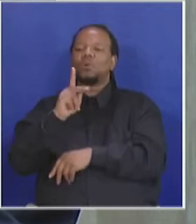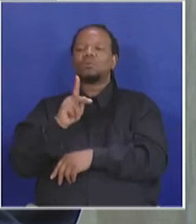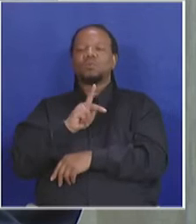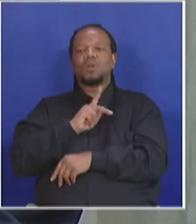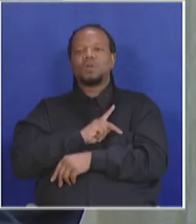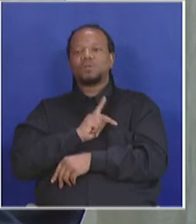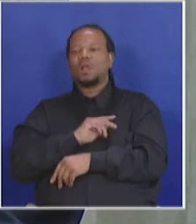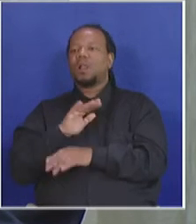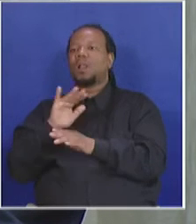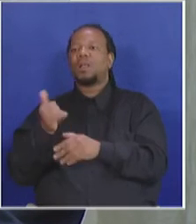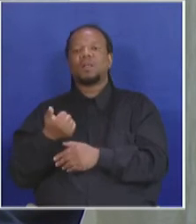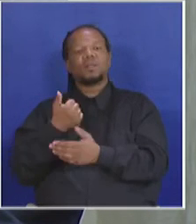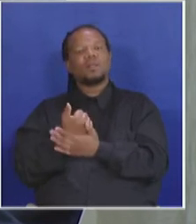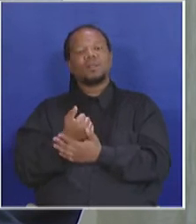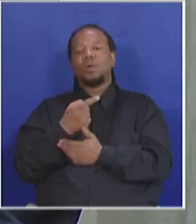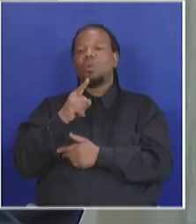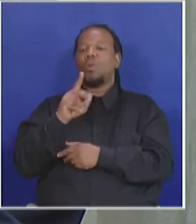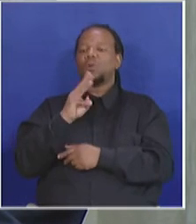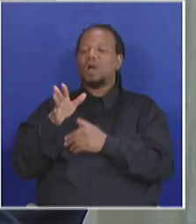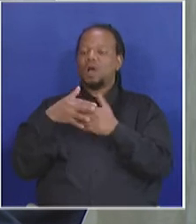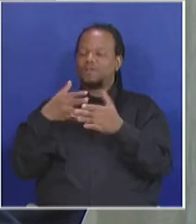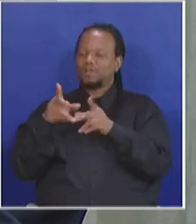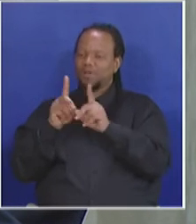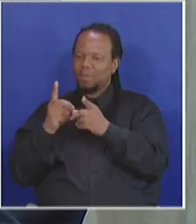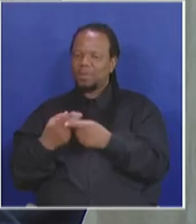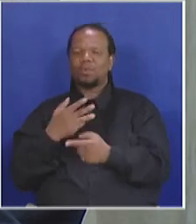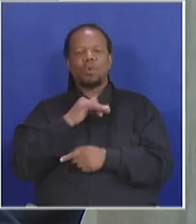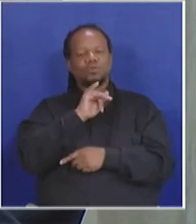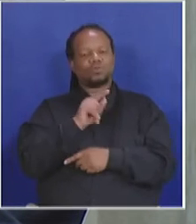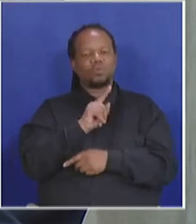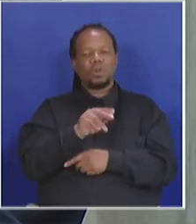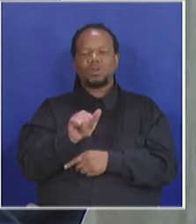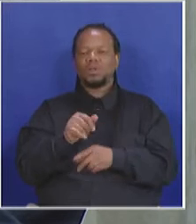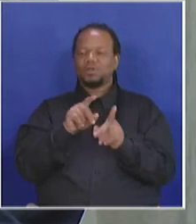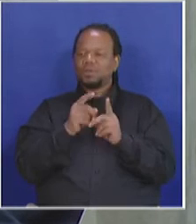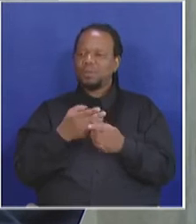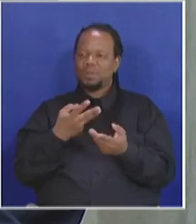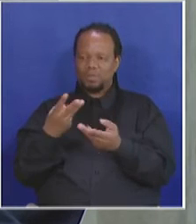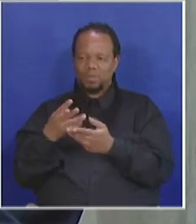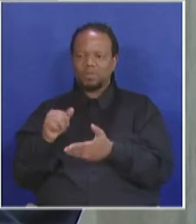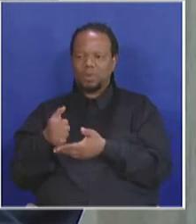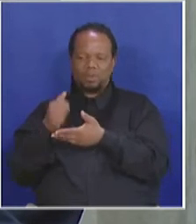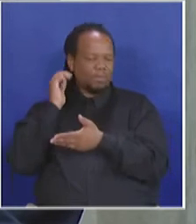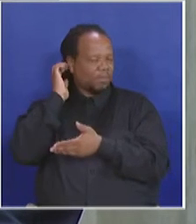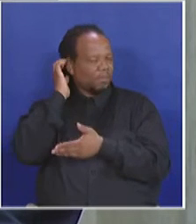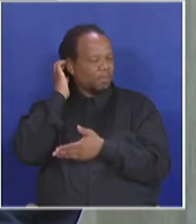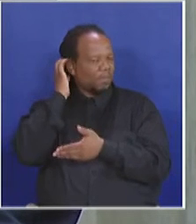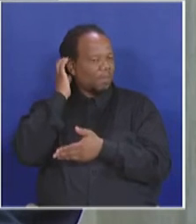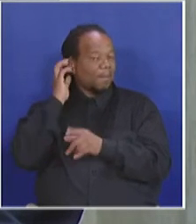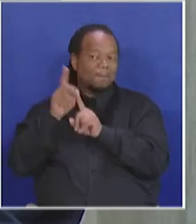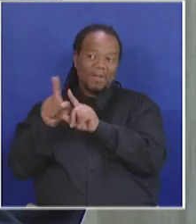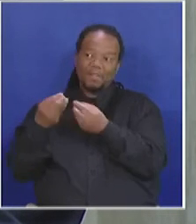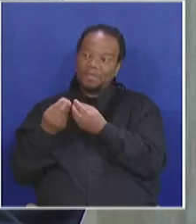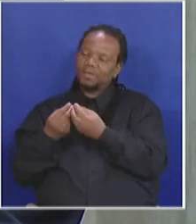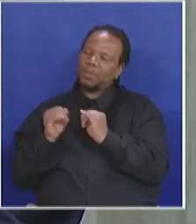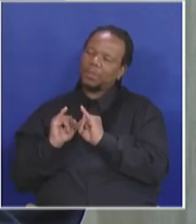by both ZDM and Water Affairs. Whilst the project is a good idea, planning appeared to have been extremely poor. The